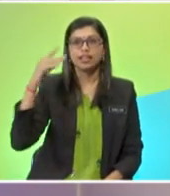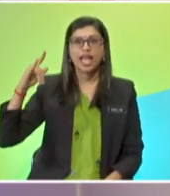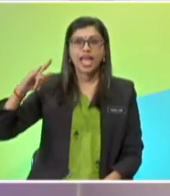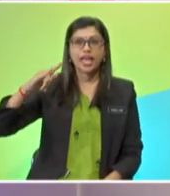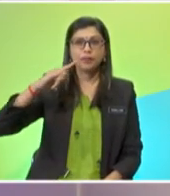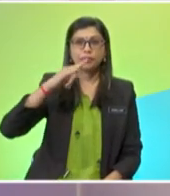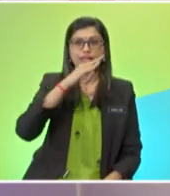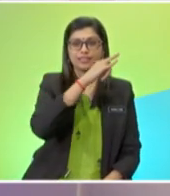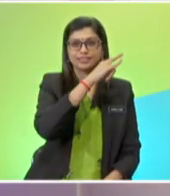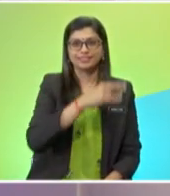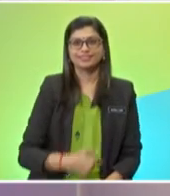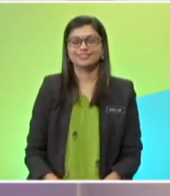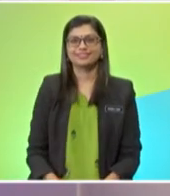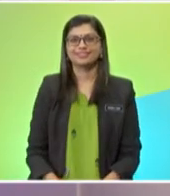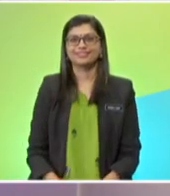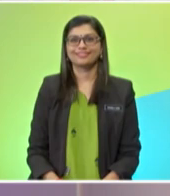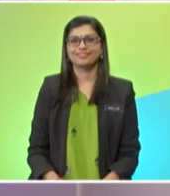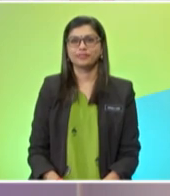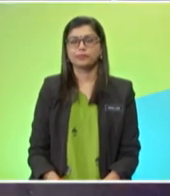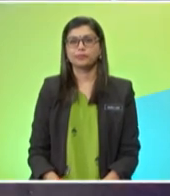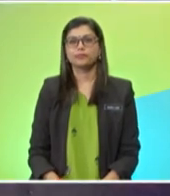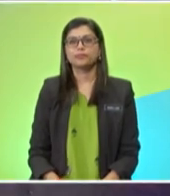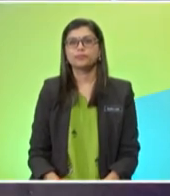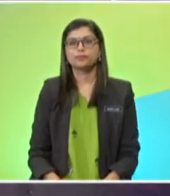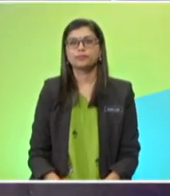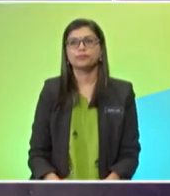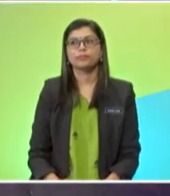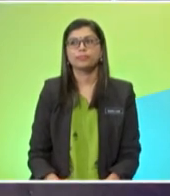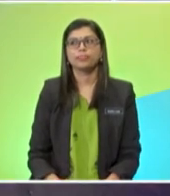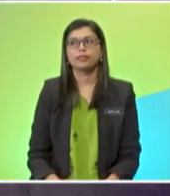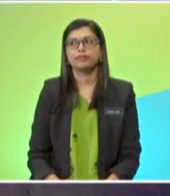aeroplane. Okay, now, are you